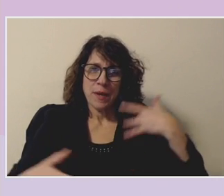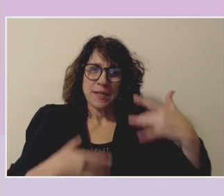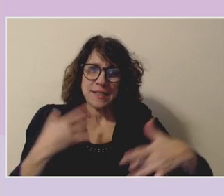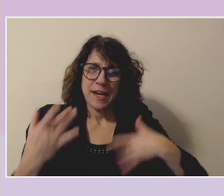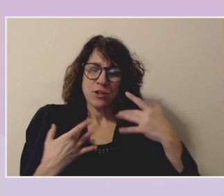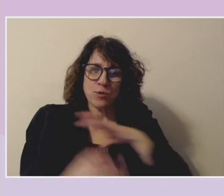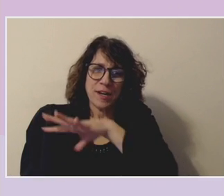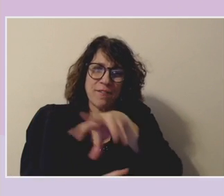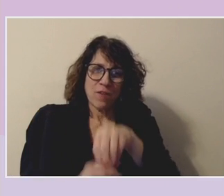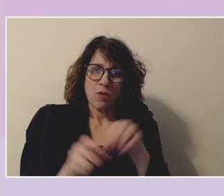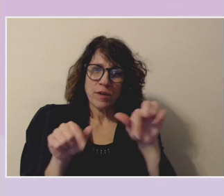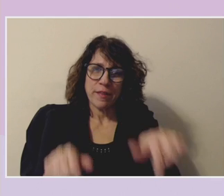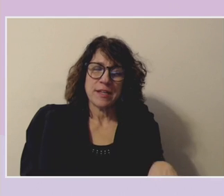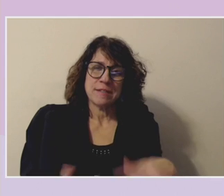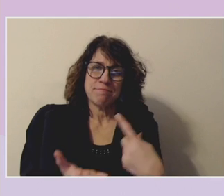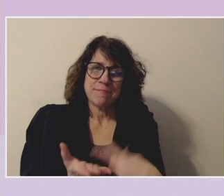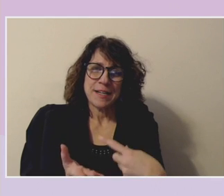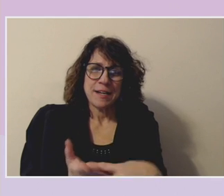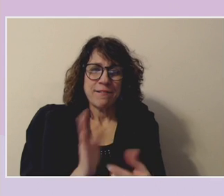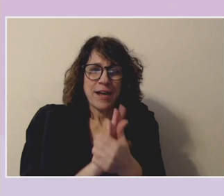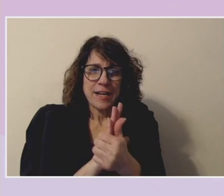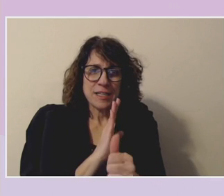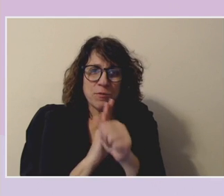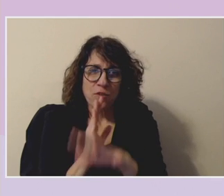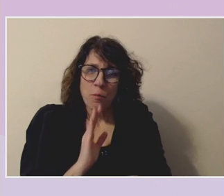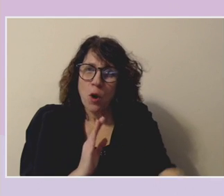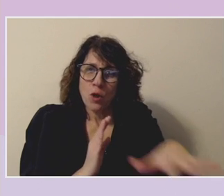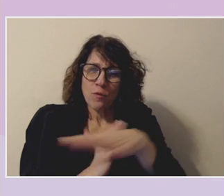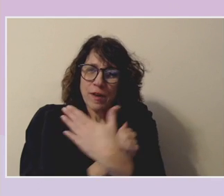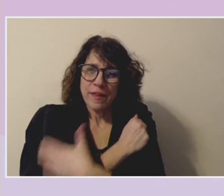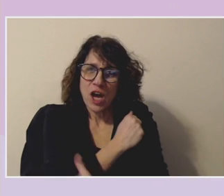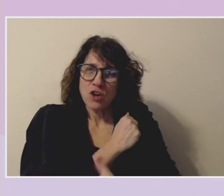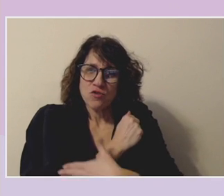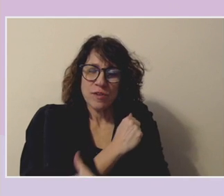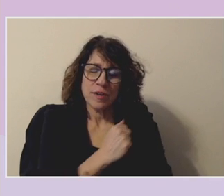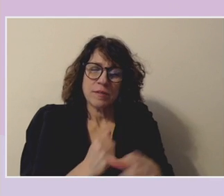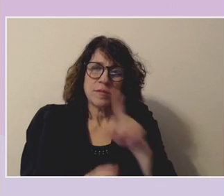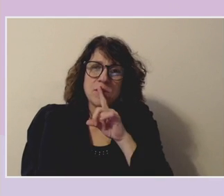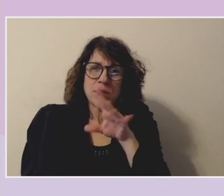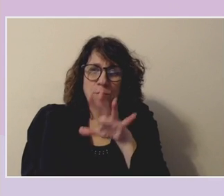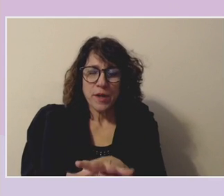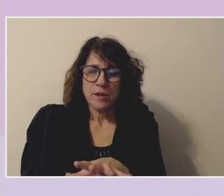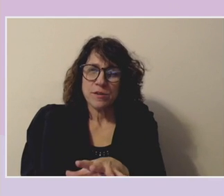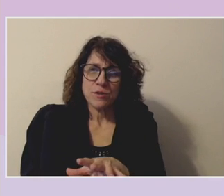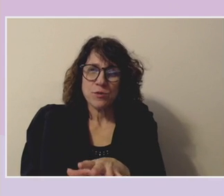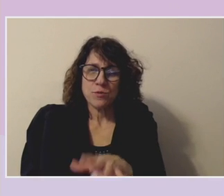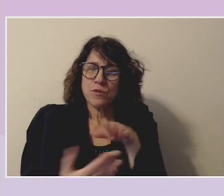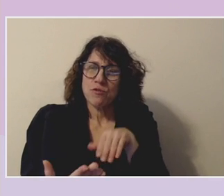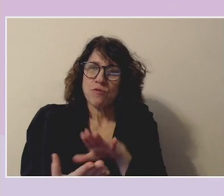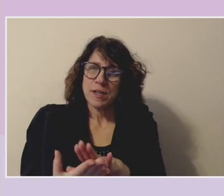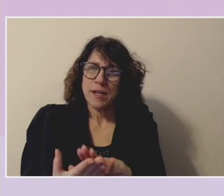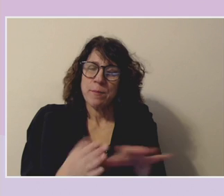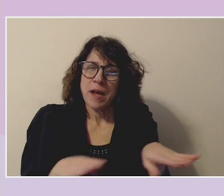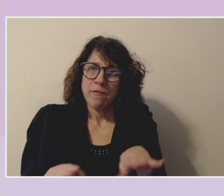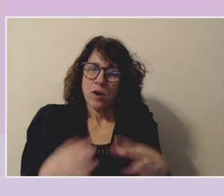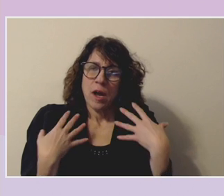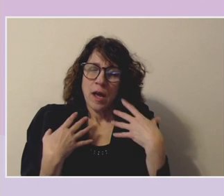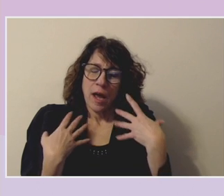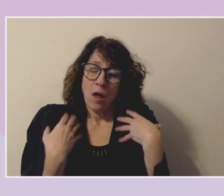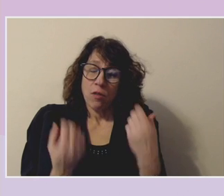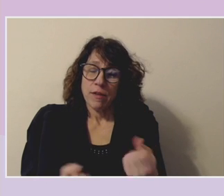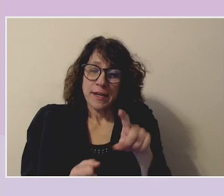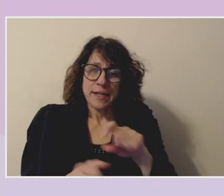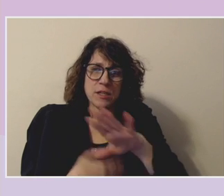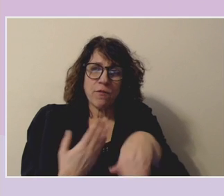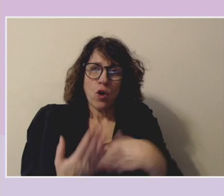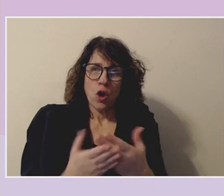this conversation with experts from across the country who are committed to addressing the behavioral health needs of all children.